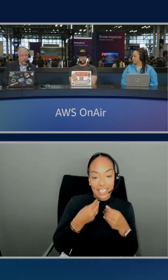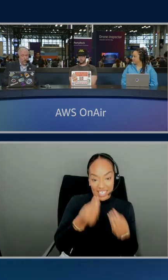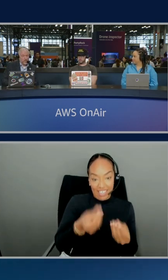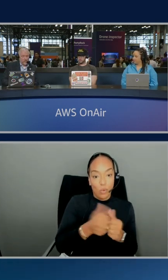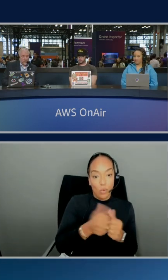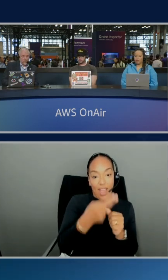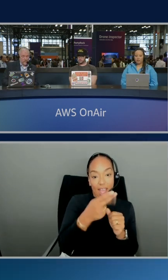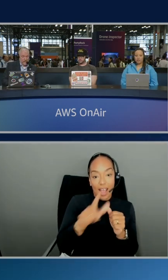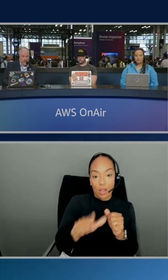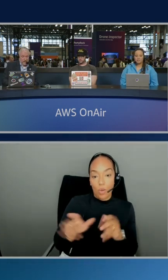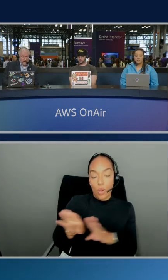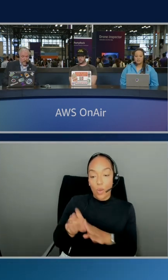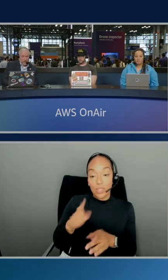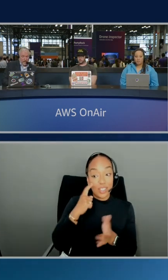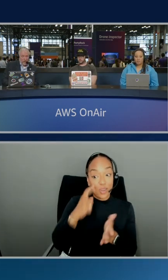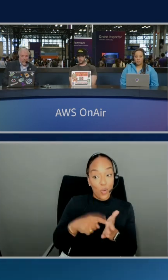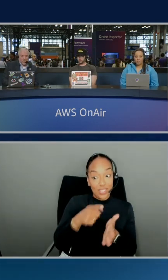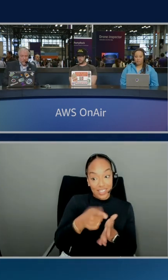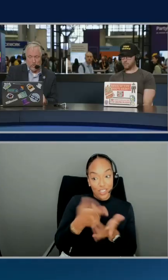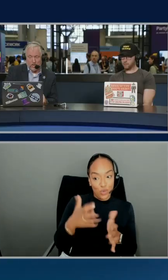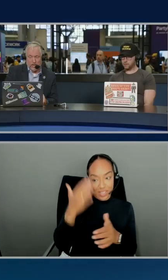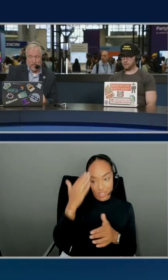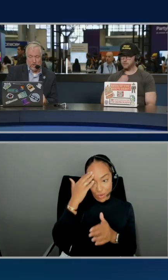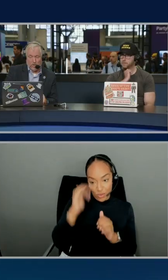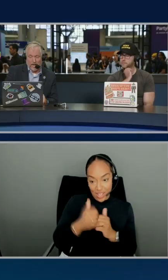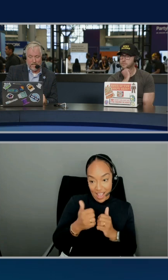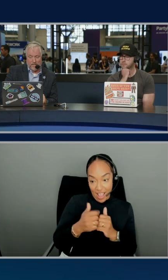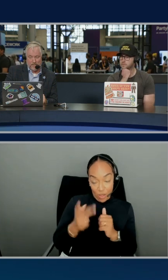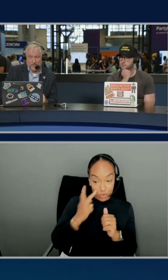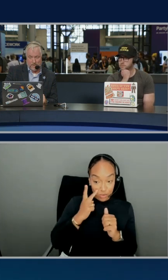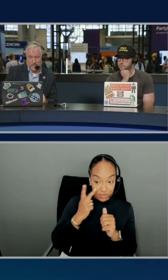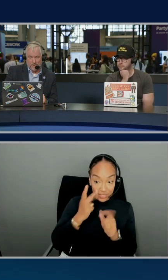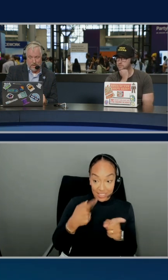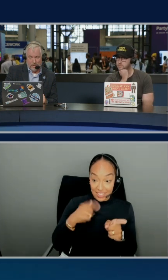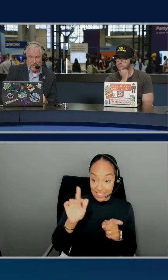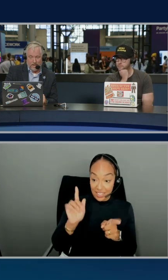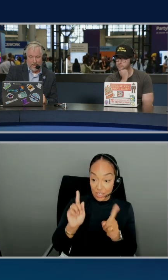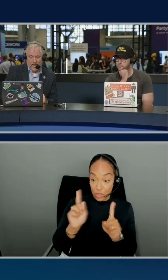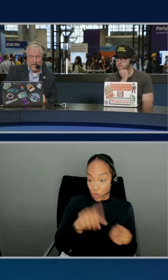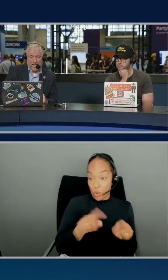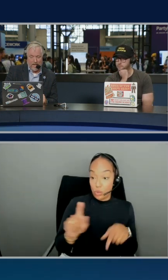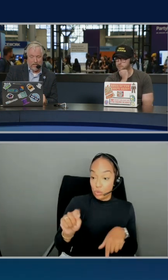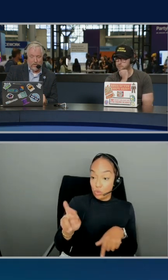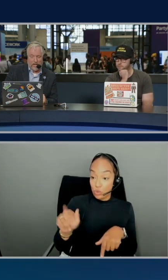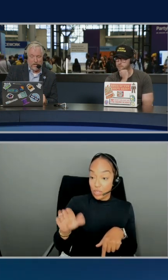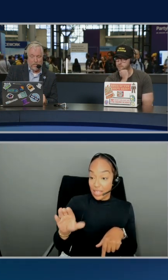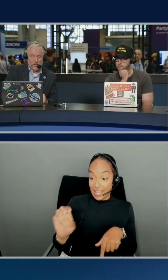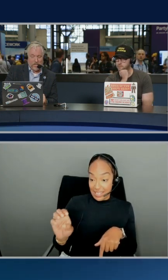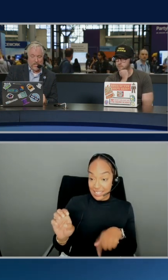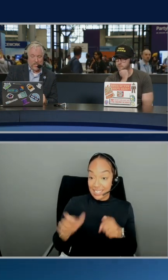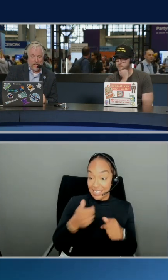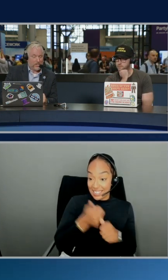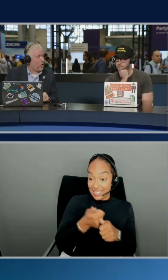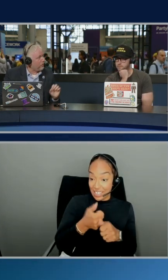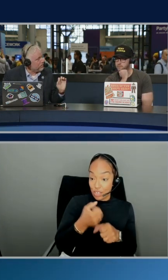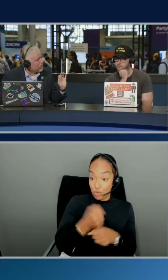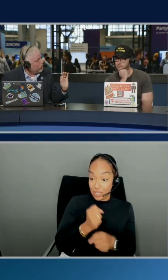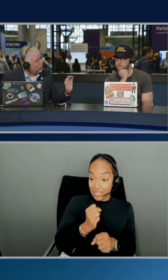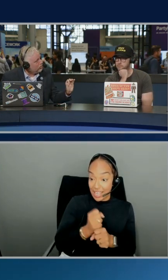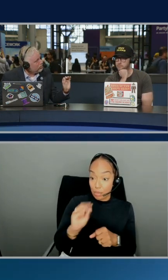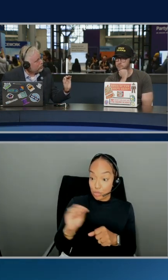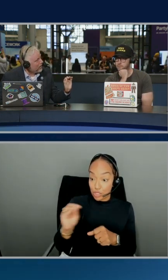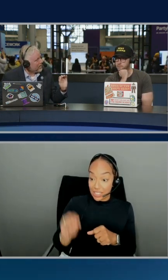how to. Watch this. So I go into the trace, and it created the percentage change off